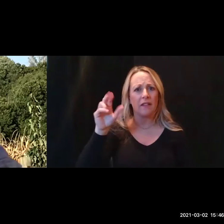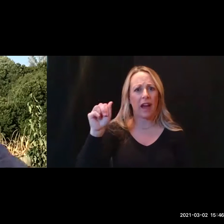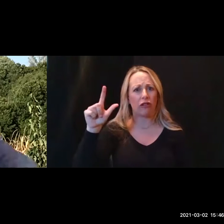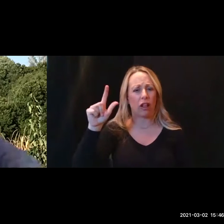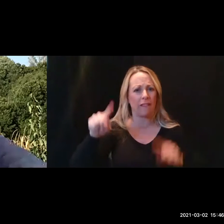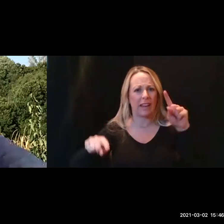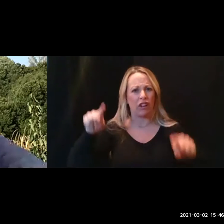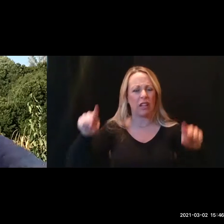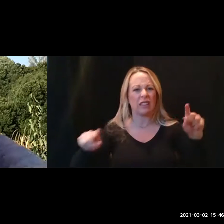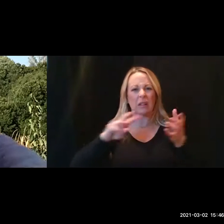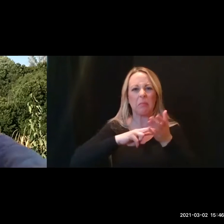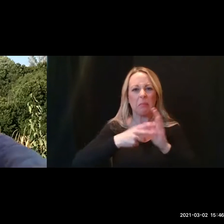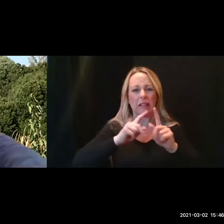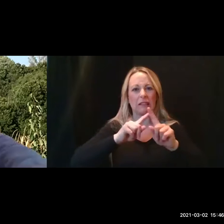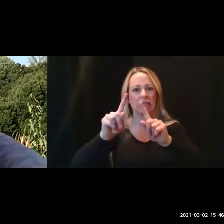on